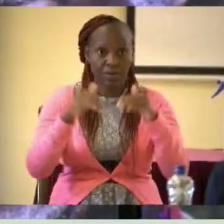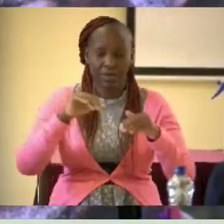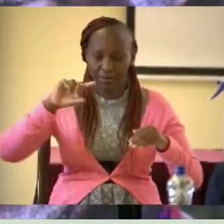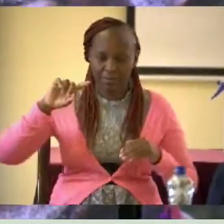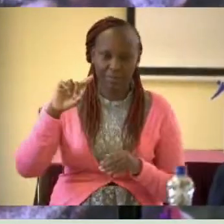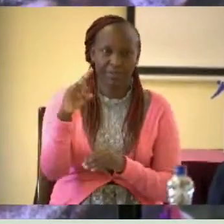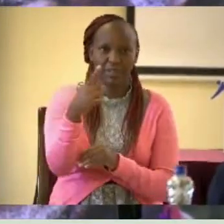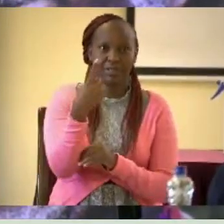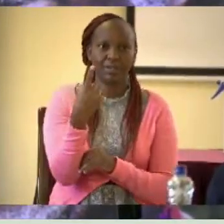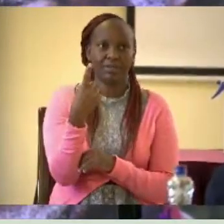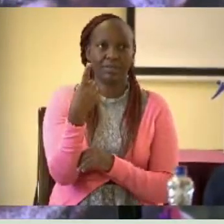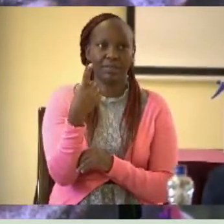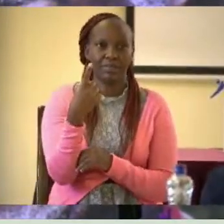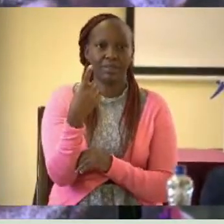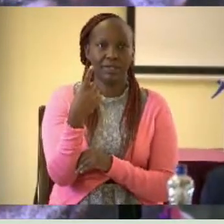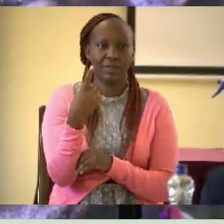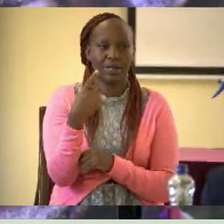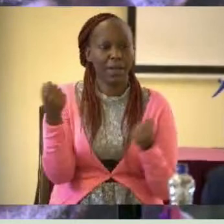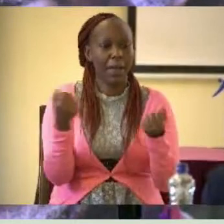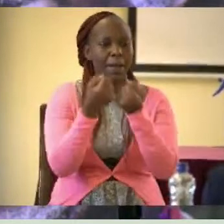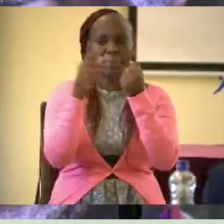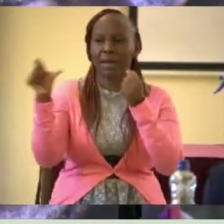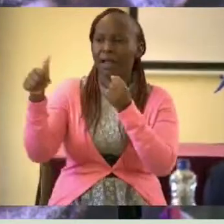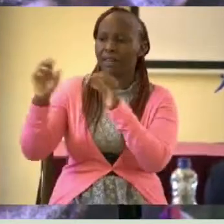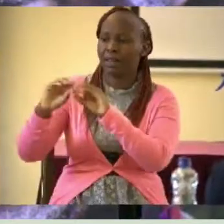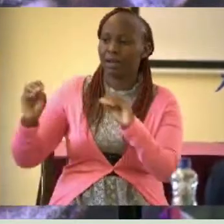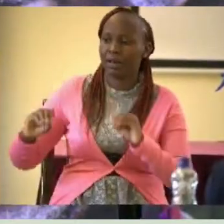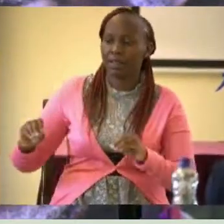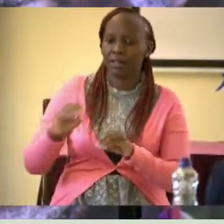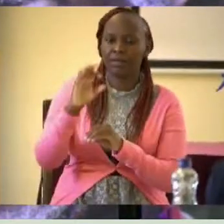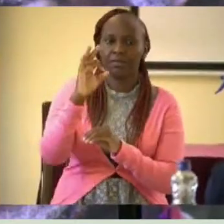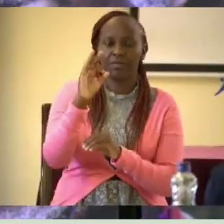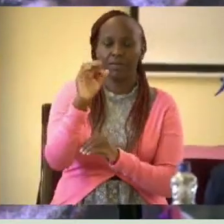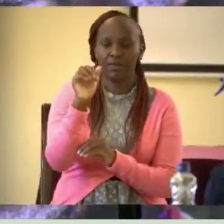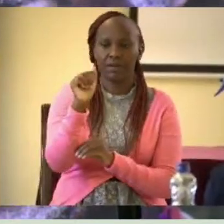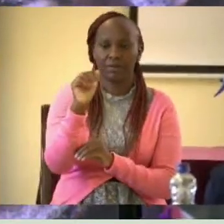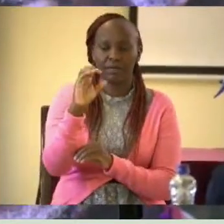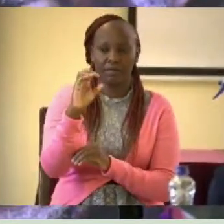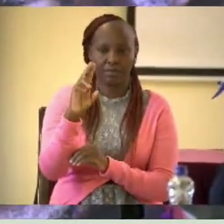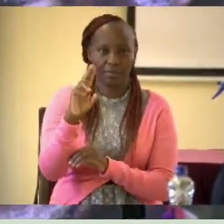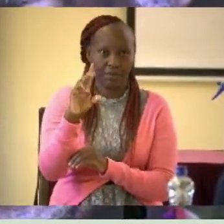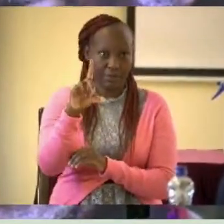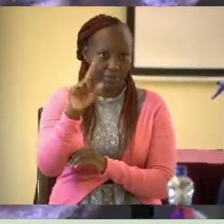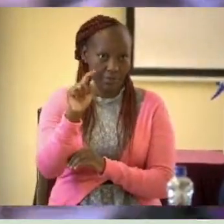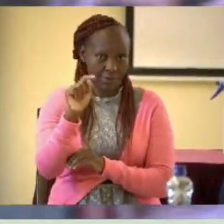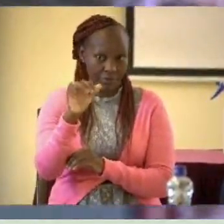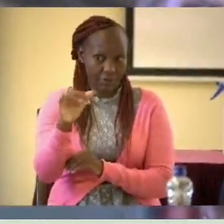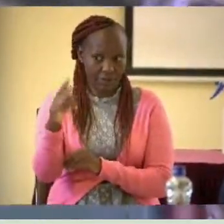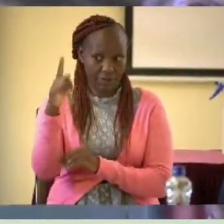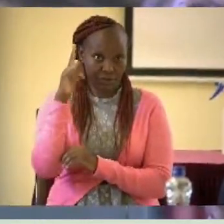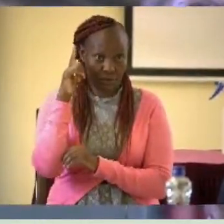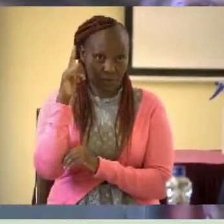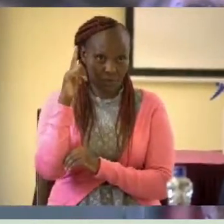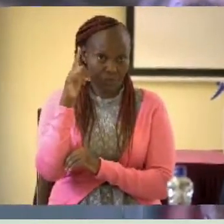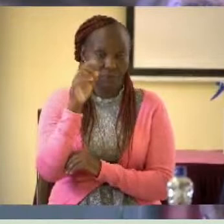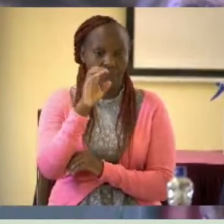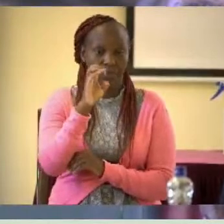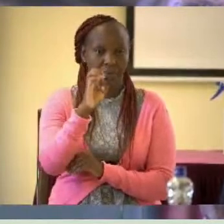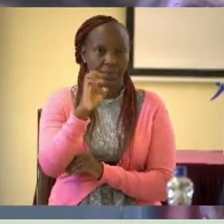first of its kind for the Faculty of Law, Egerton